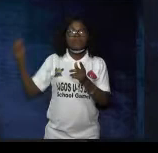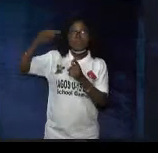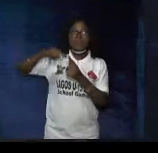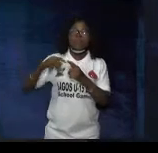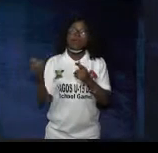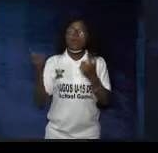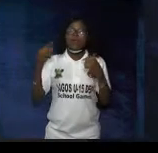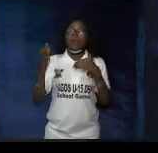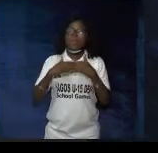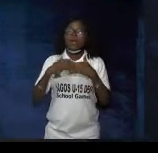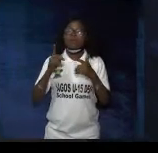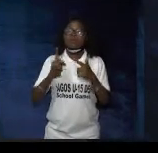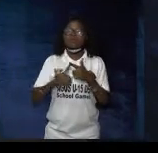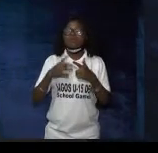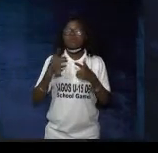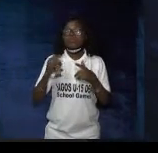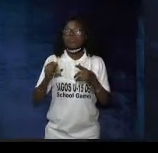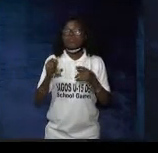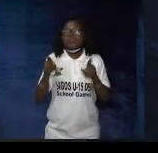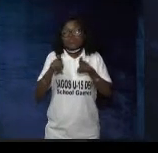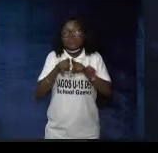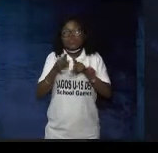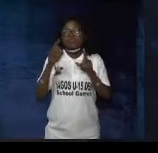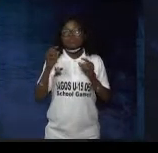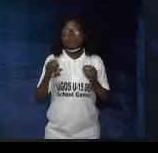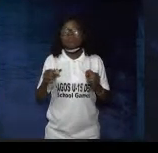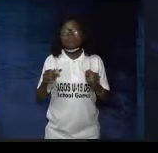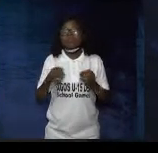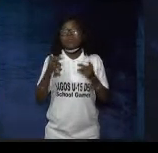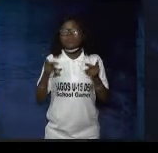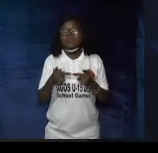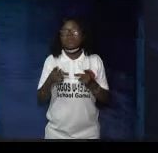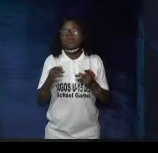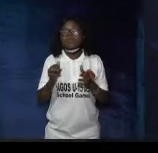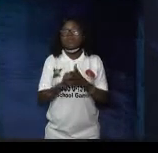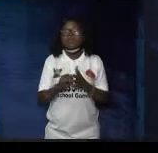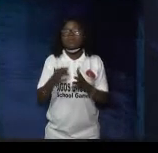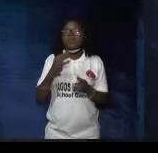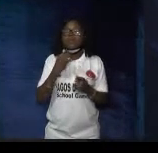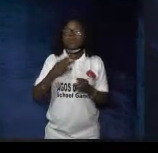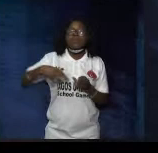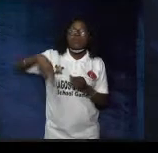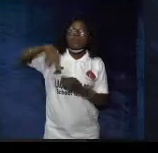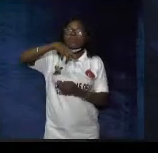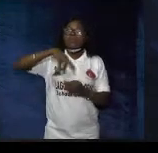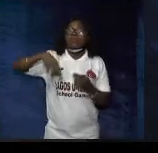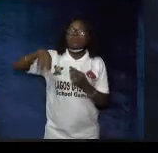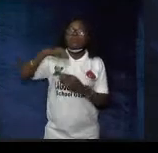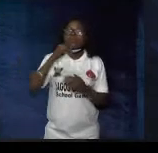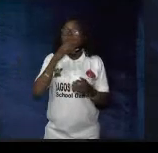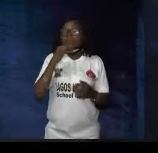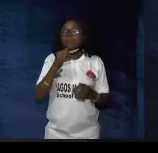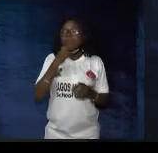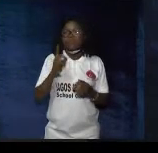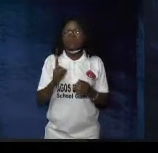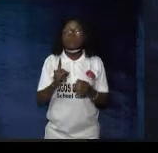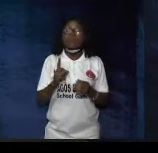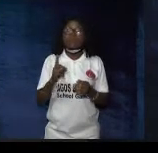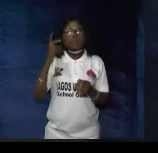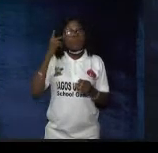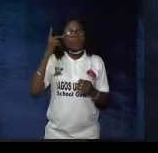marked part on top until I come back to this position. So it's only once that it looks like this. And that means rotational symmetry